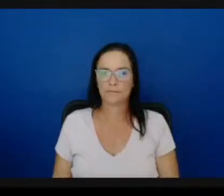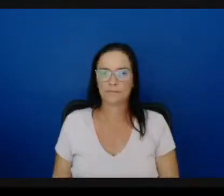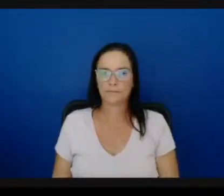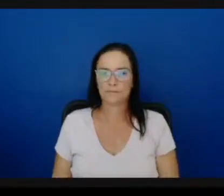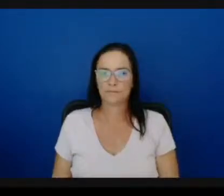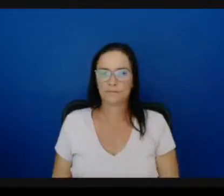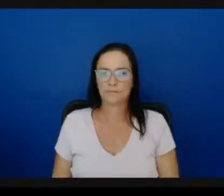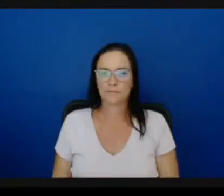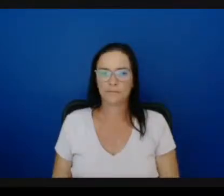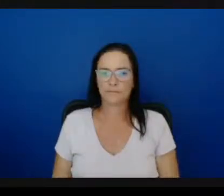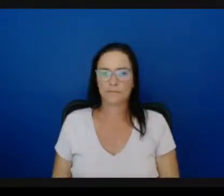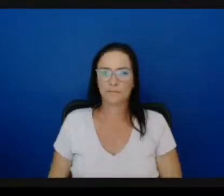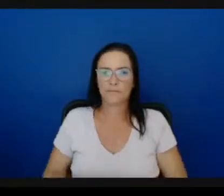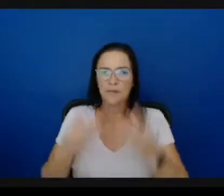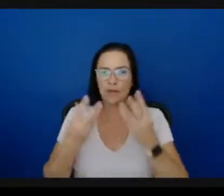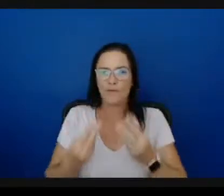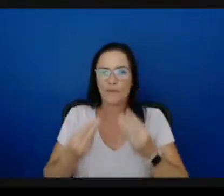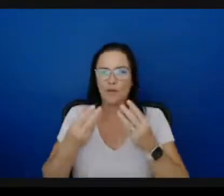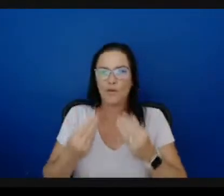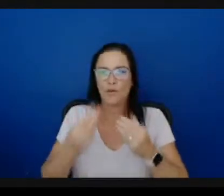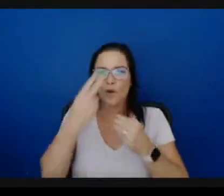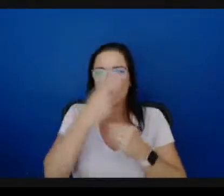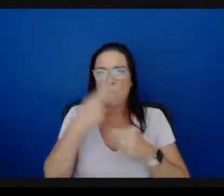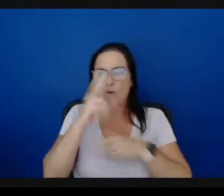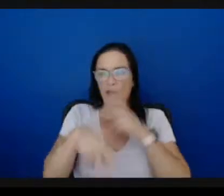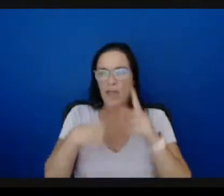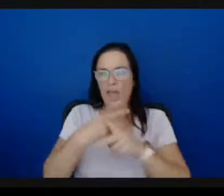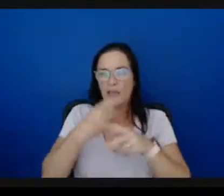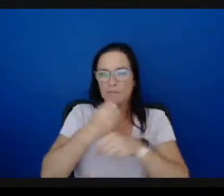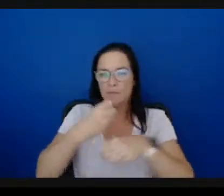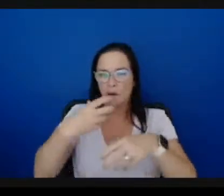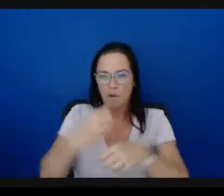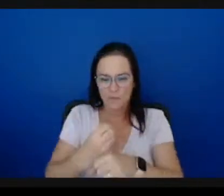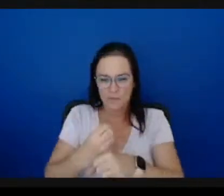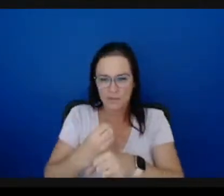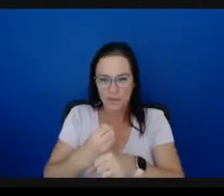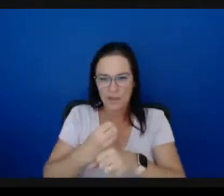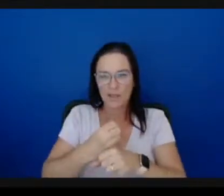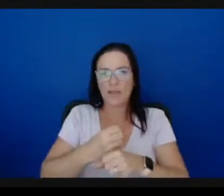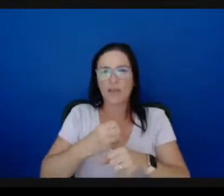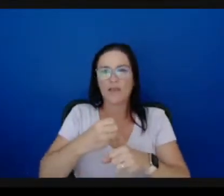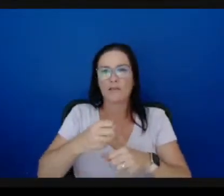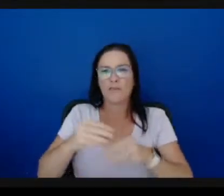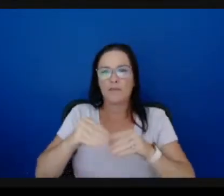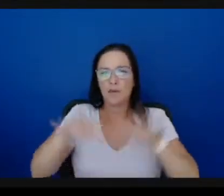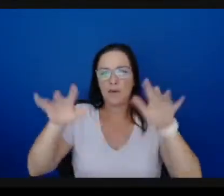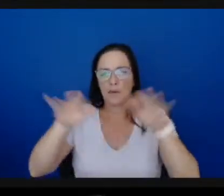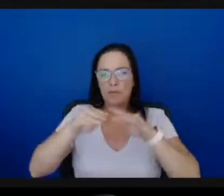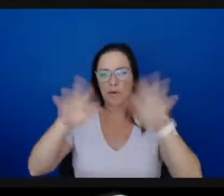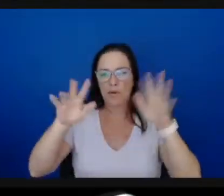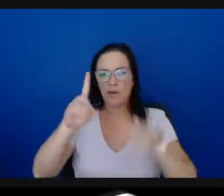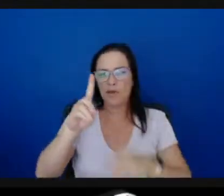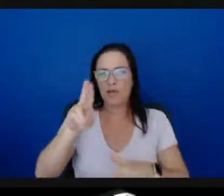Fluid Hawaiian-type bombs striking the side of the cone kick up clouds of dust.